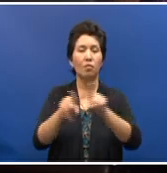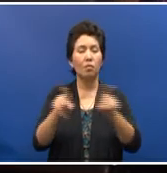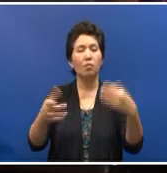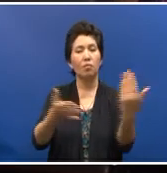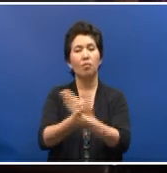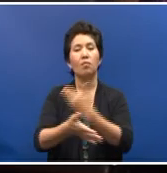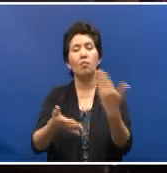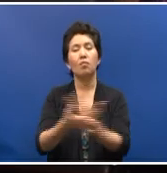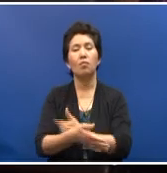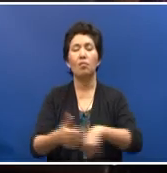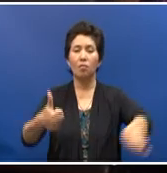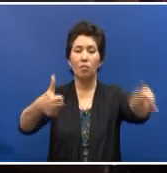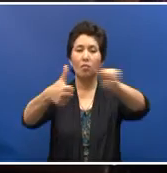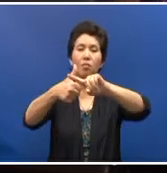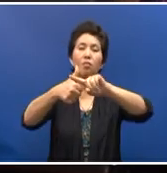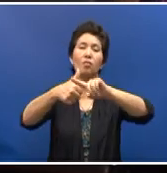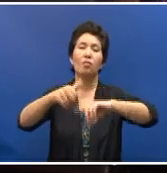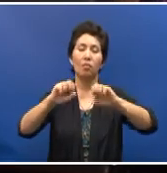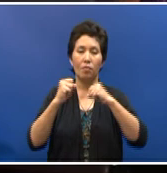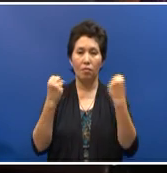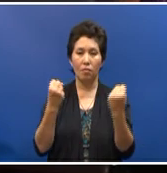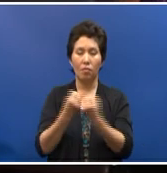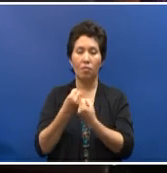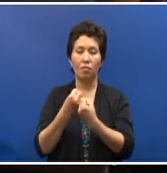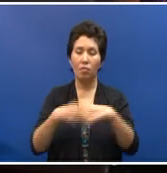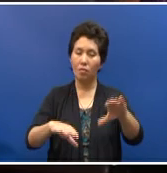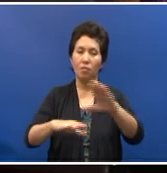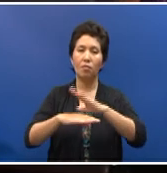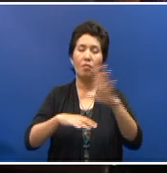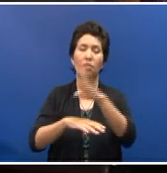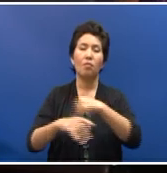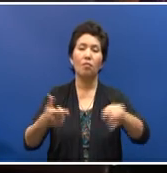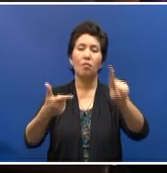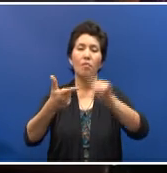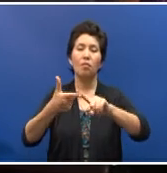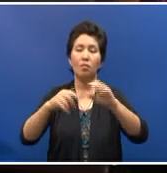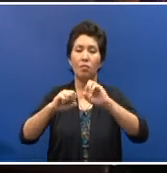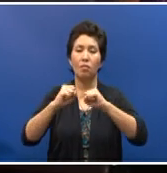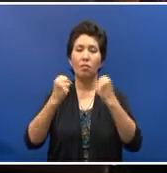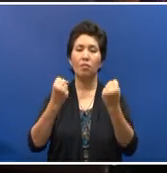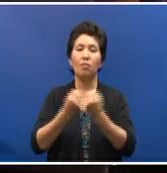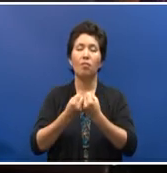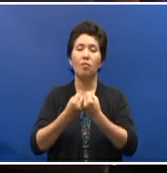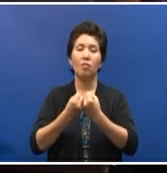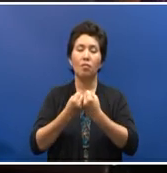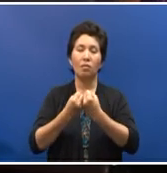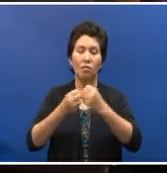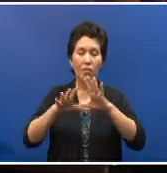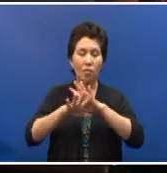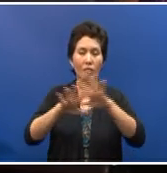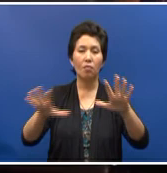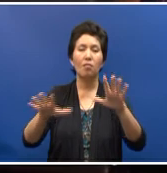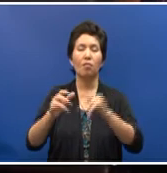understand. The first one is social stratification and the other one is social inequalities. Okay,